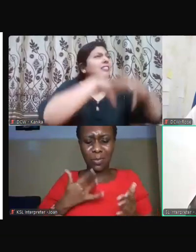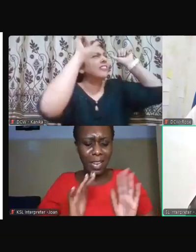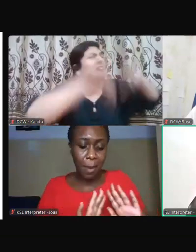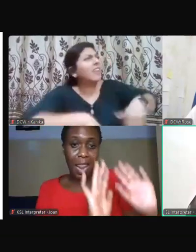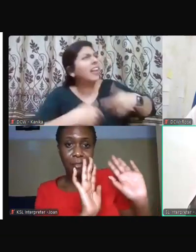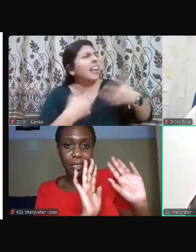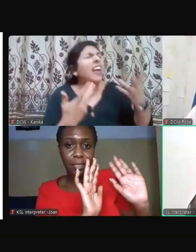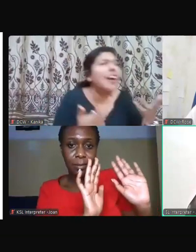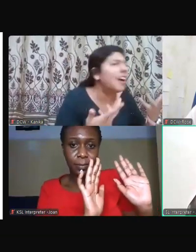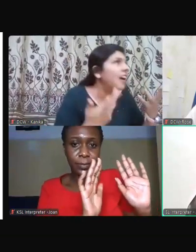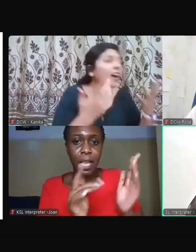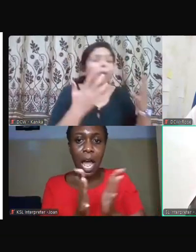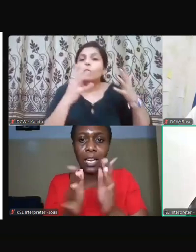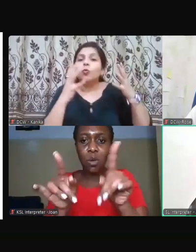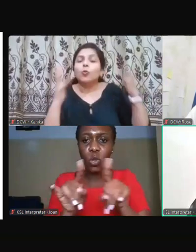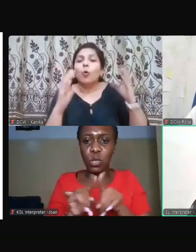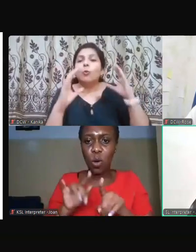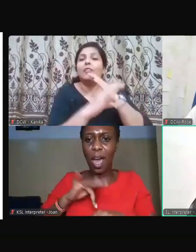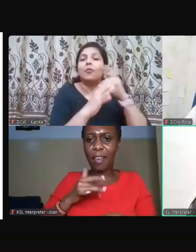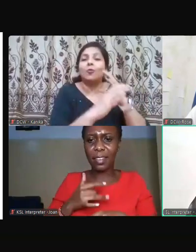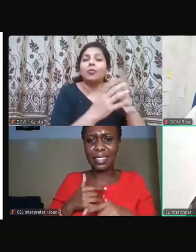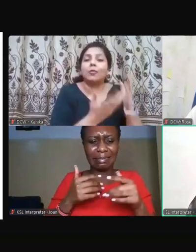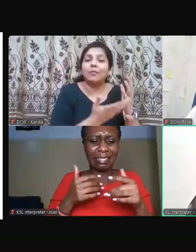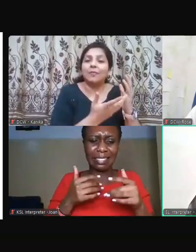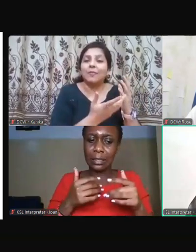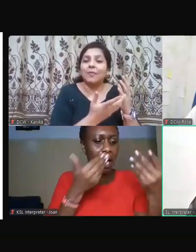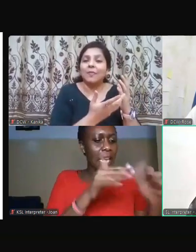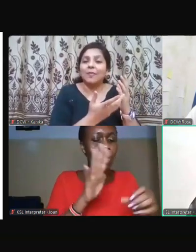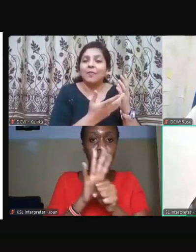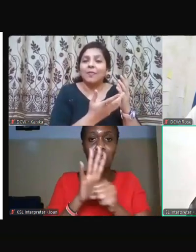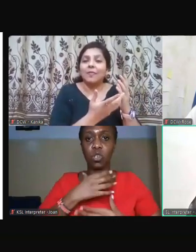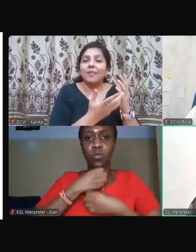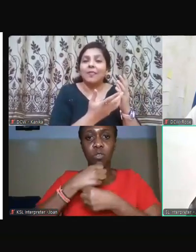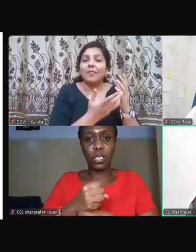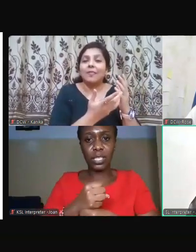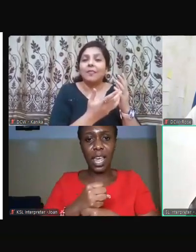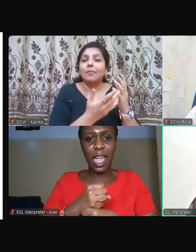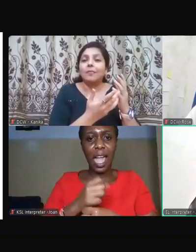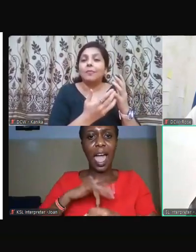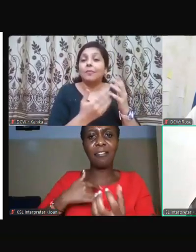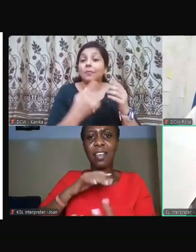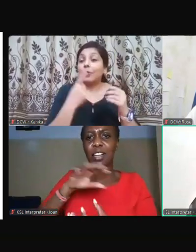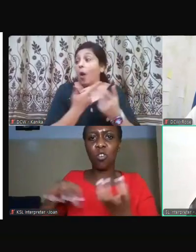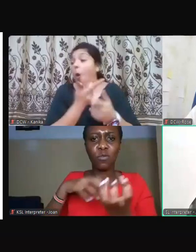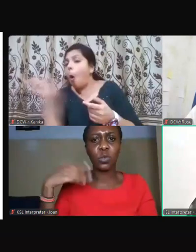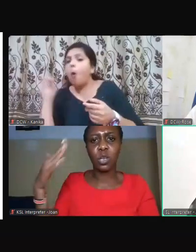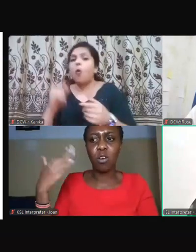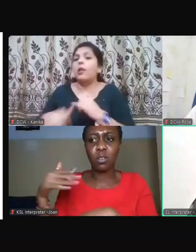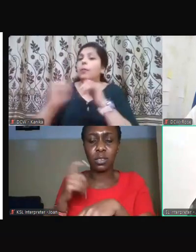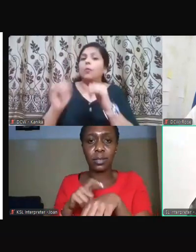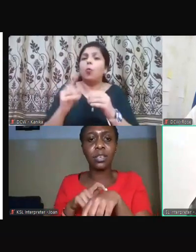feeling, I lost a lot of confidence. I was feeling confused all the time, right?